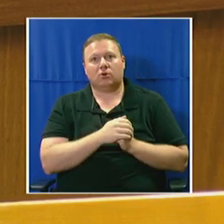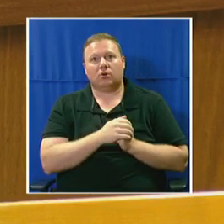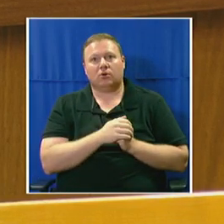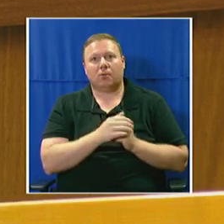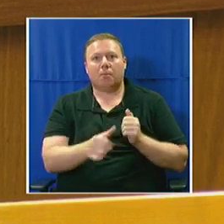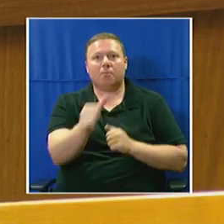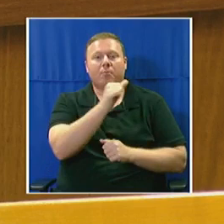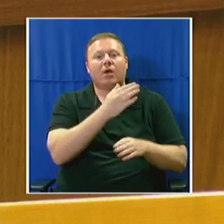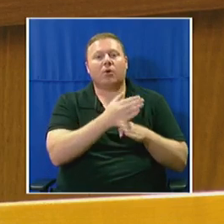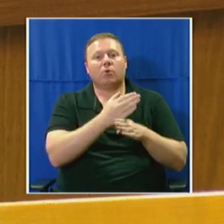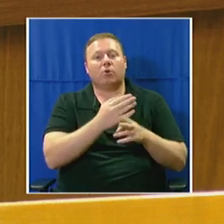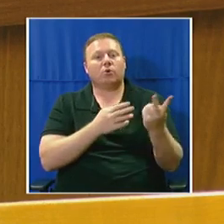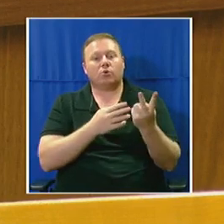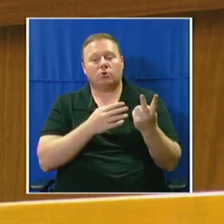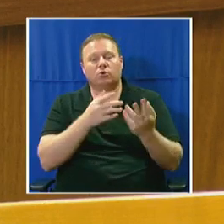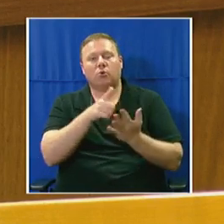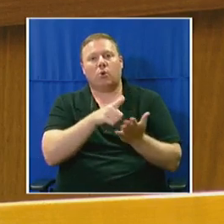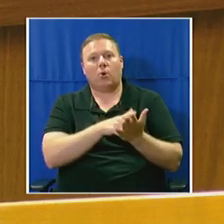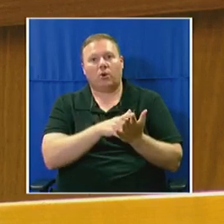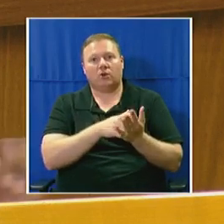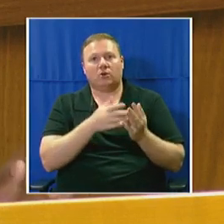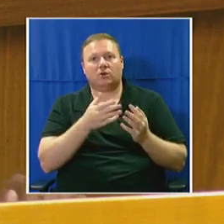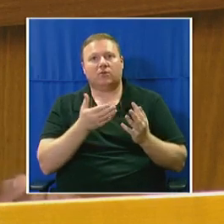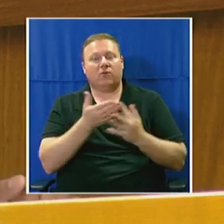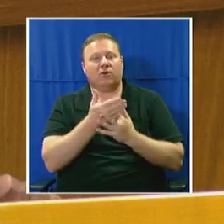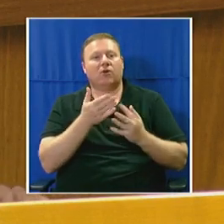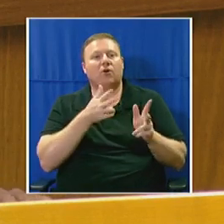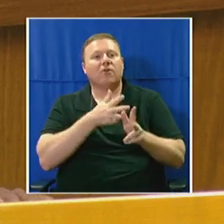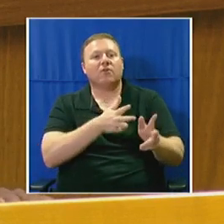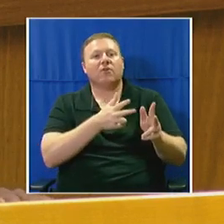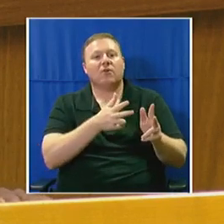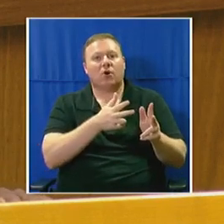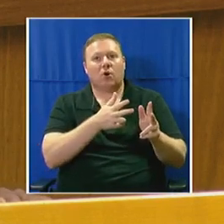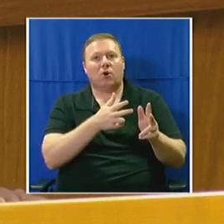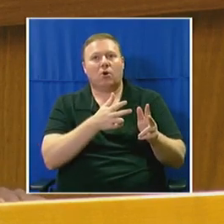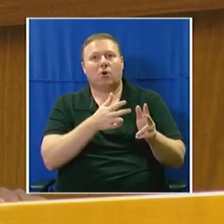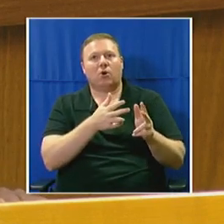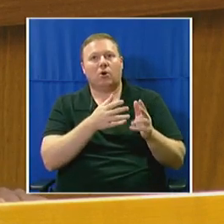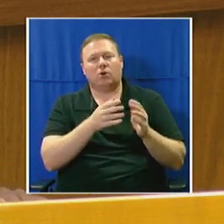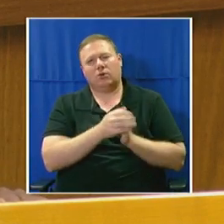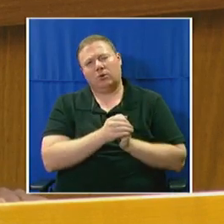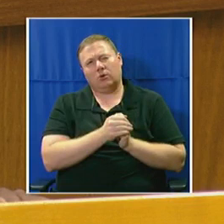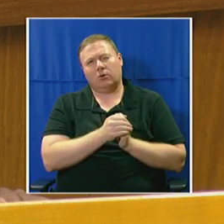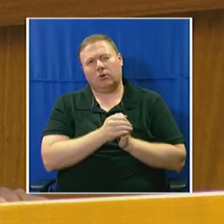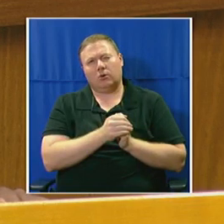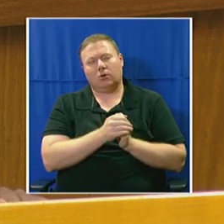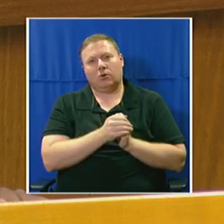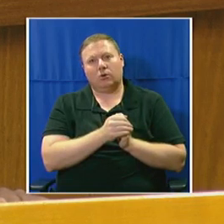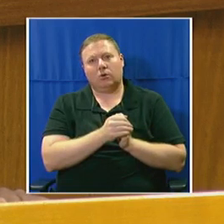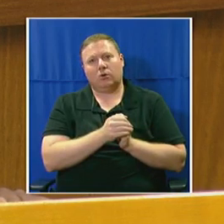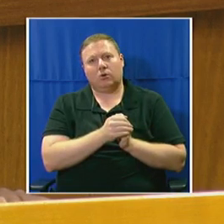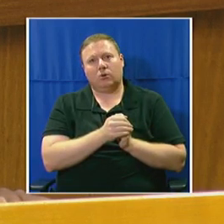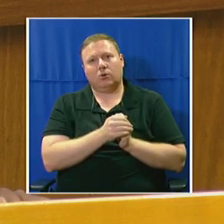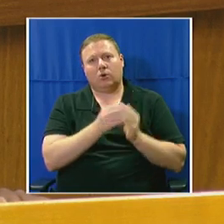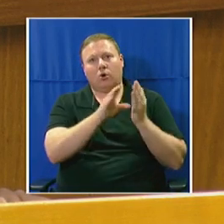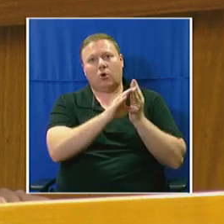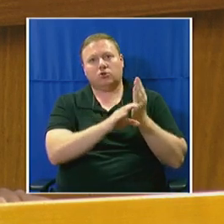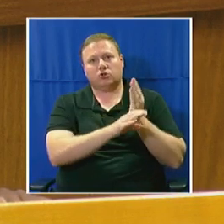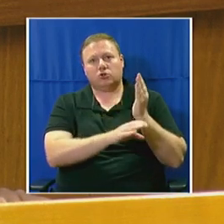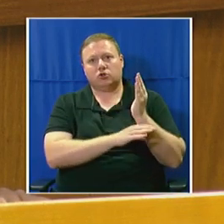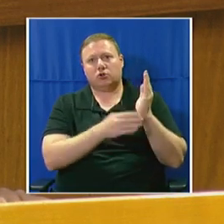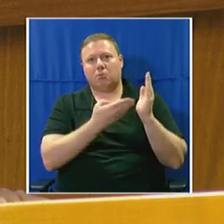section 55 subsection 2 paragraph P of the Constitution when it considers whether to restore the NPP or